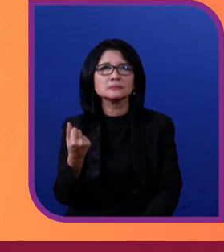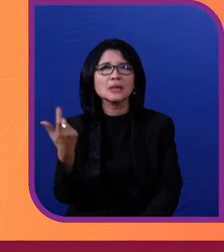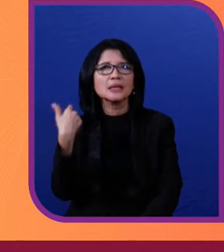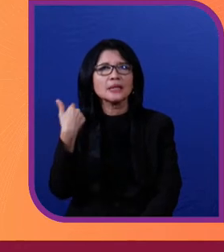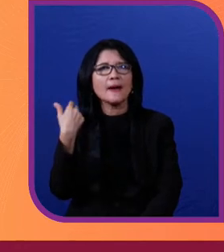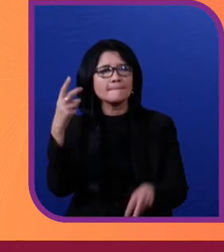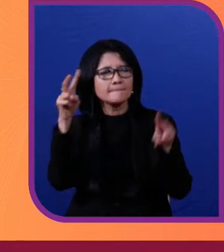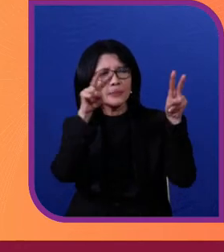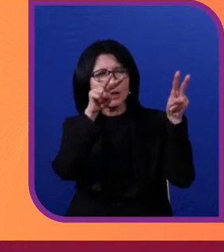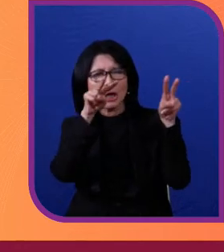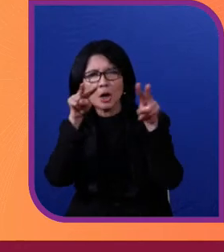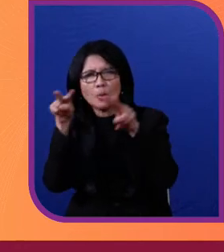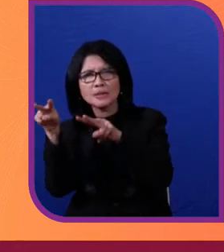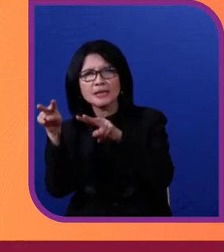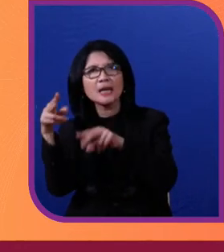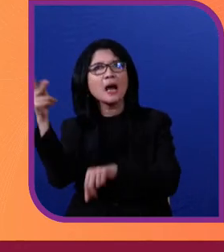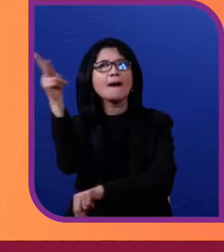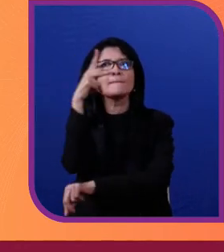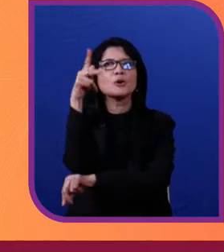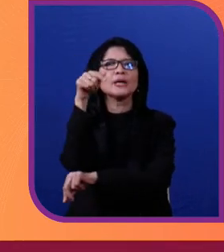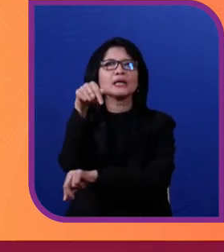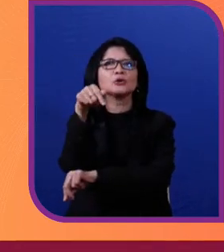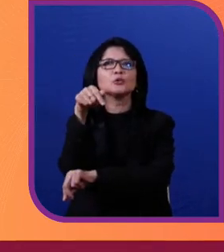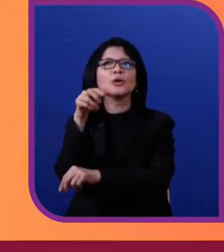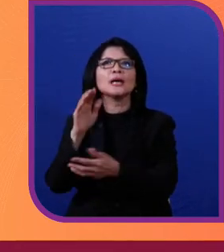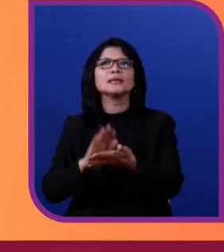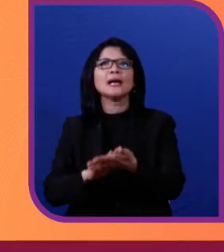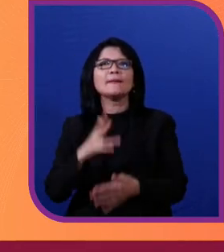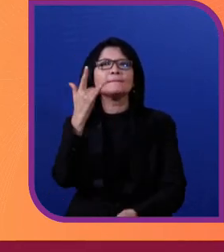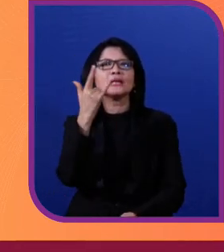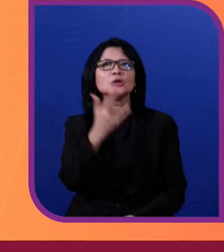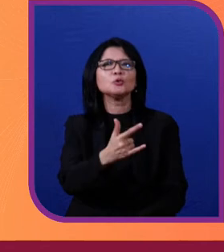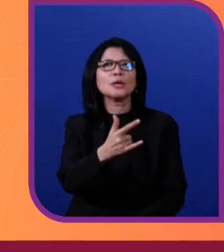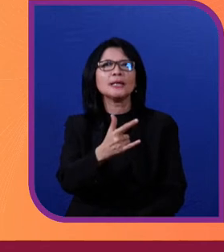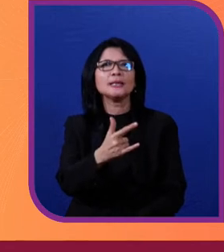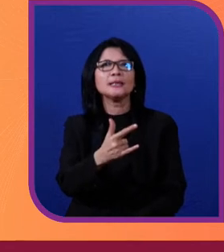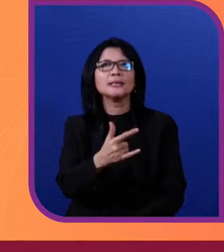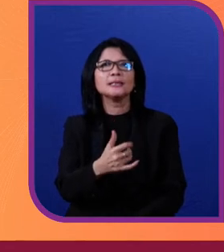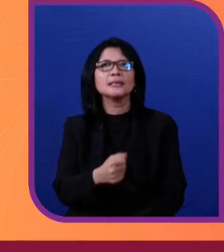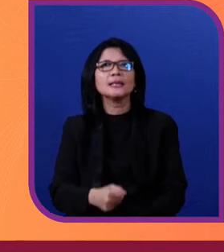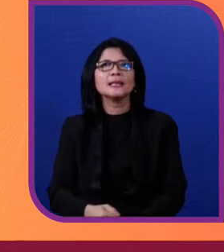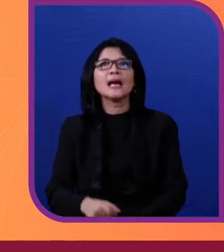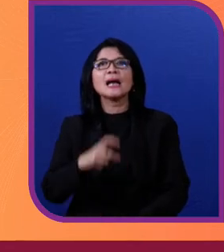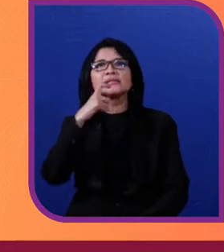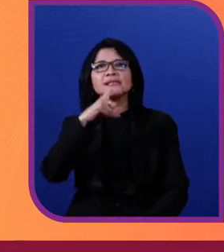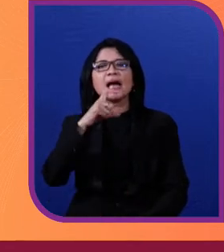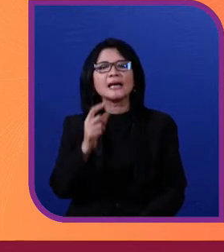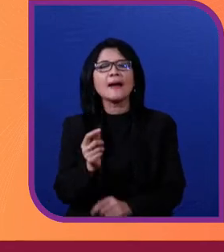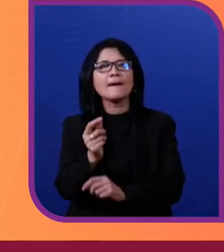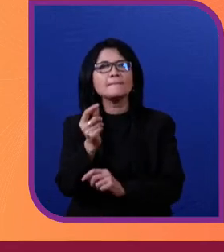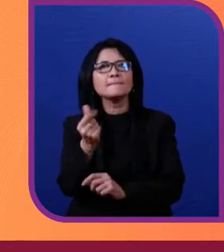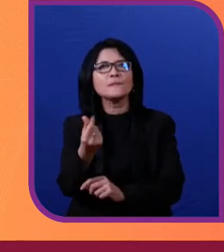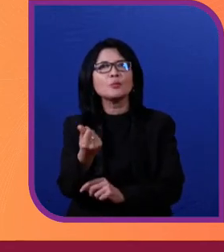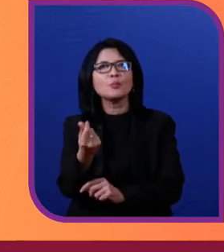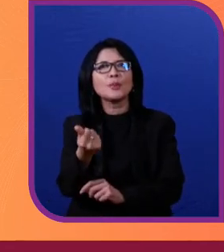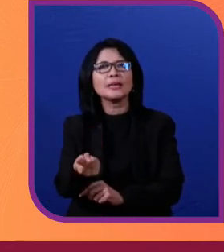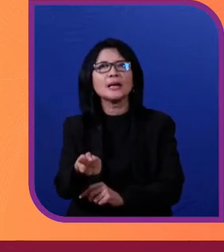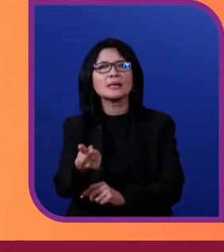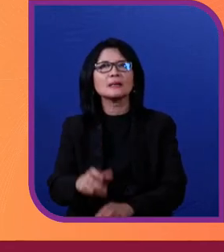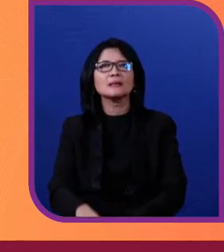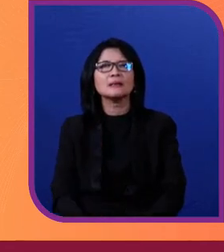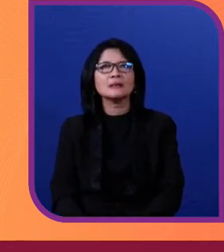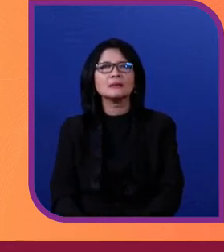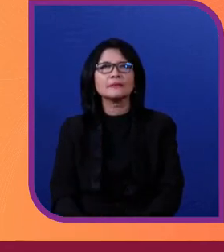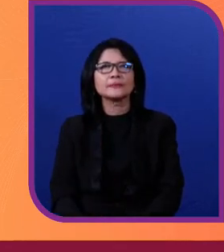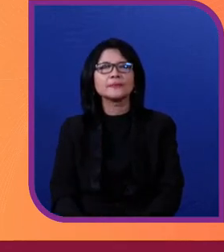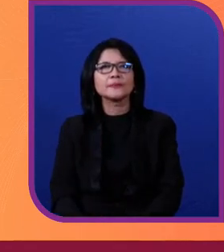determine the structure of finding and then we Put it in The